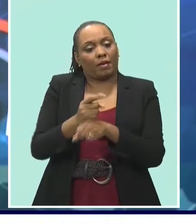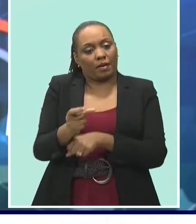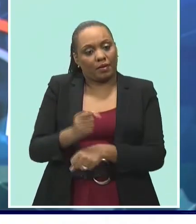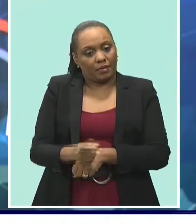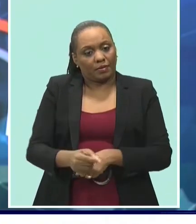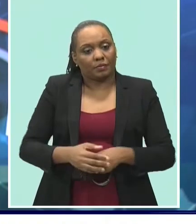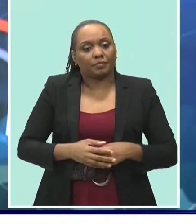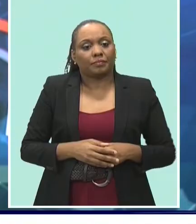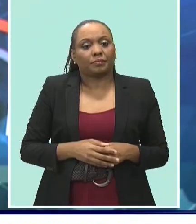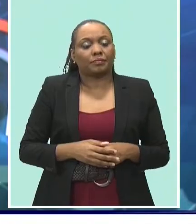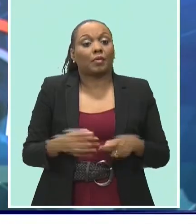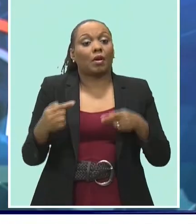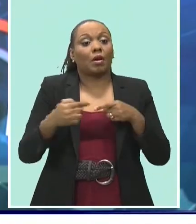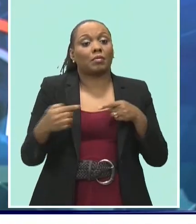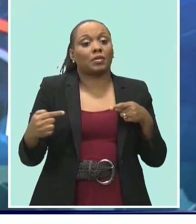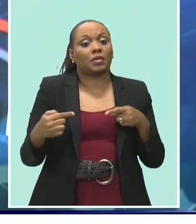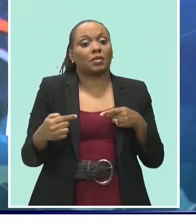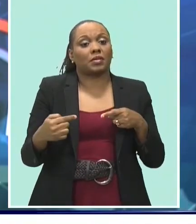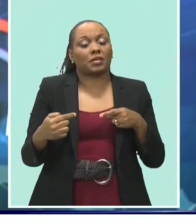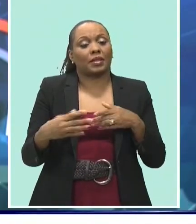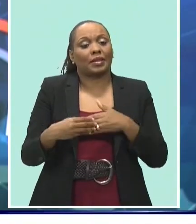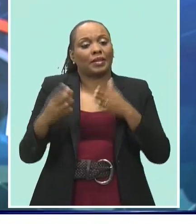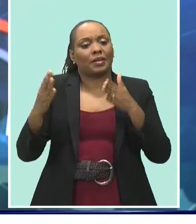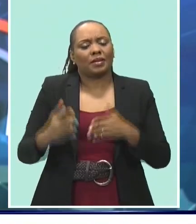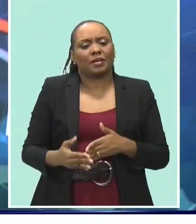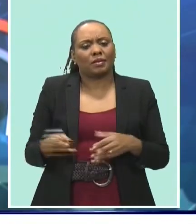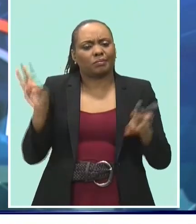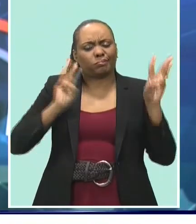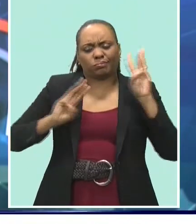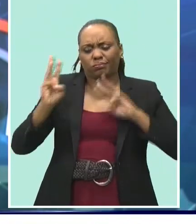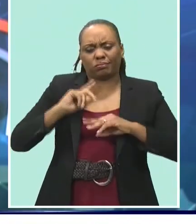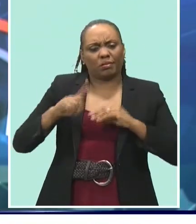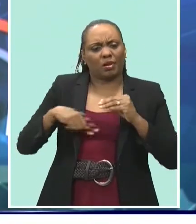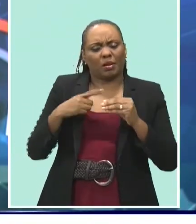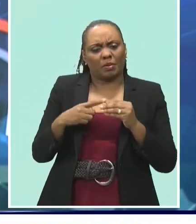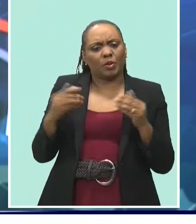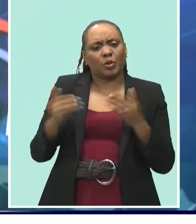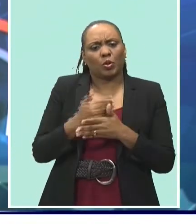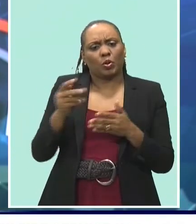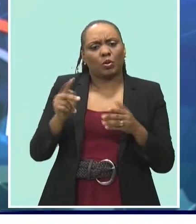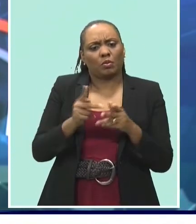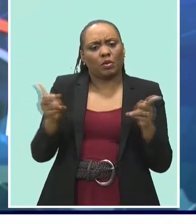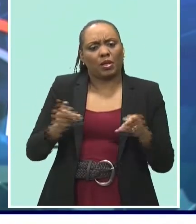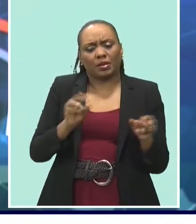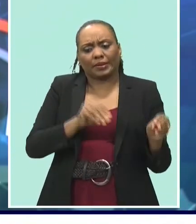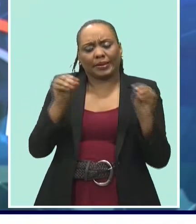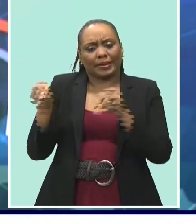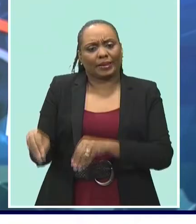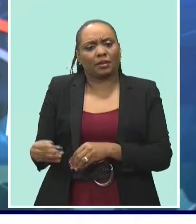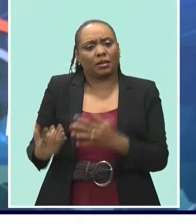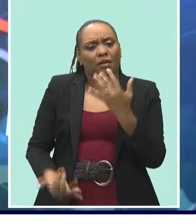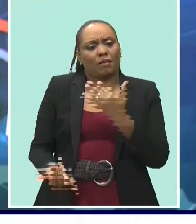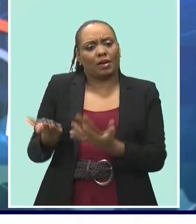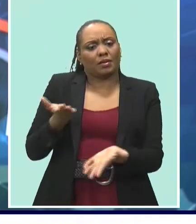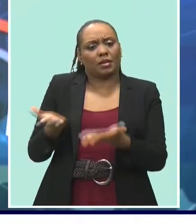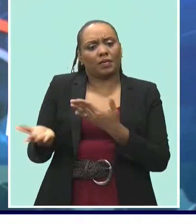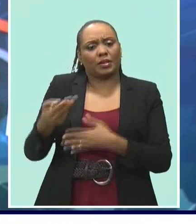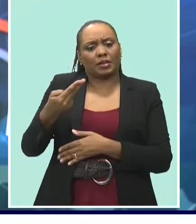response, Opposition Senator Caswell Franklin expressed concerns over the earmarked location for the new Barbados Fire Service